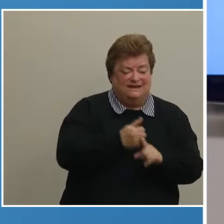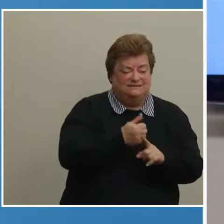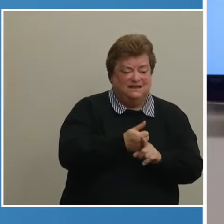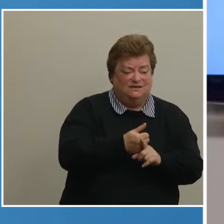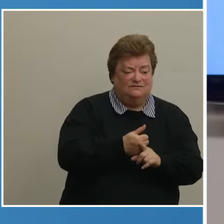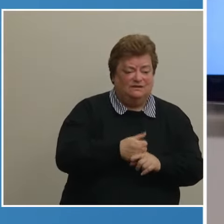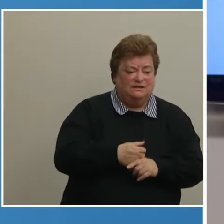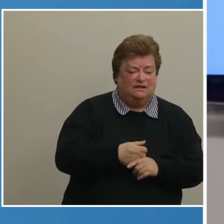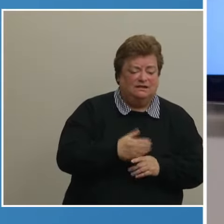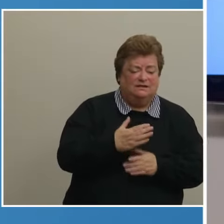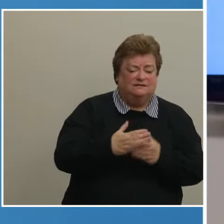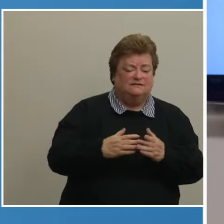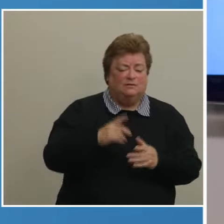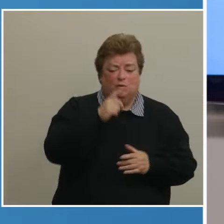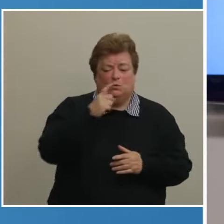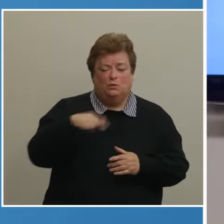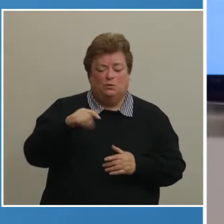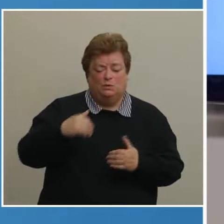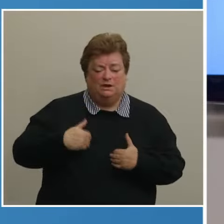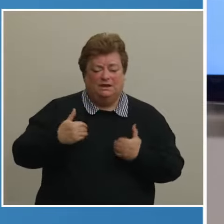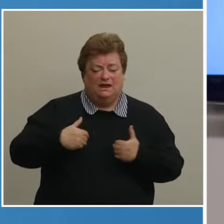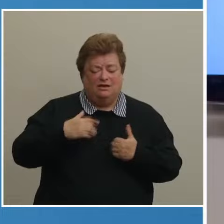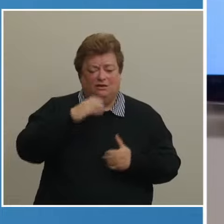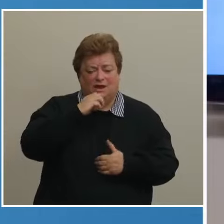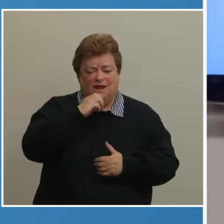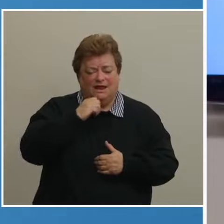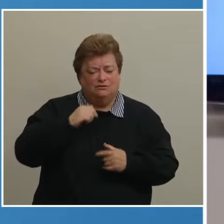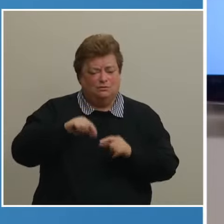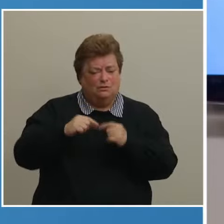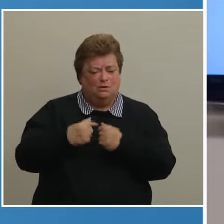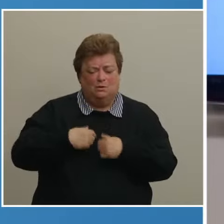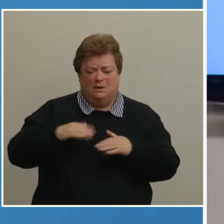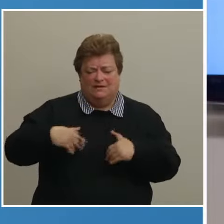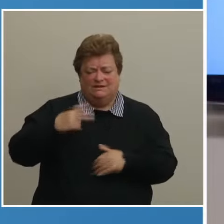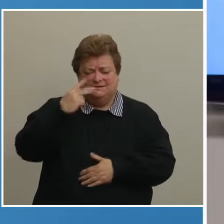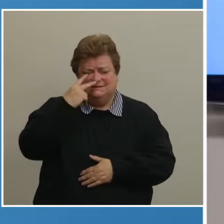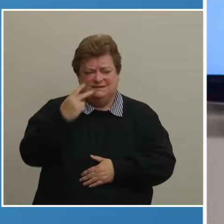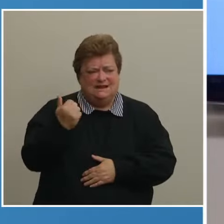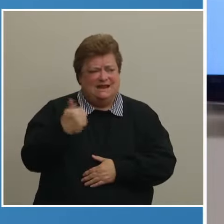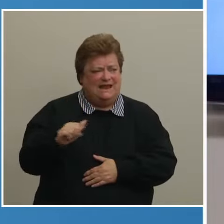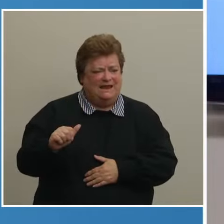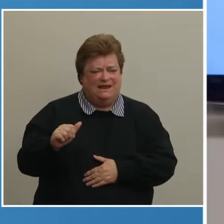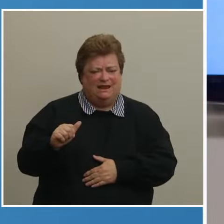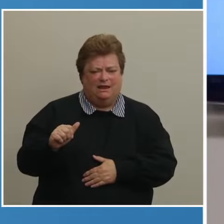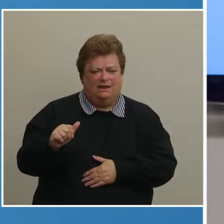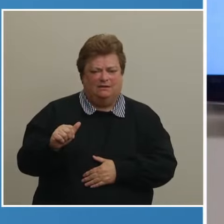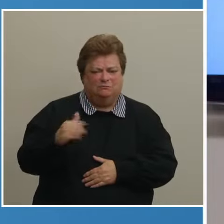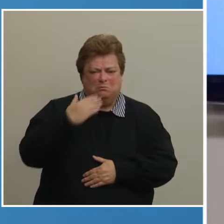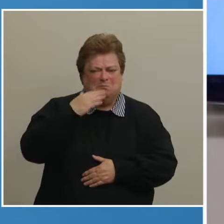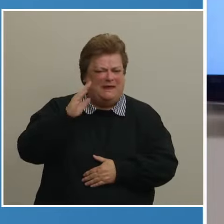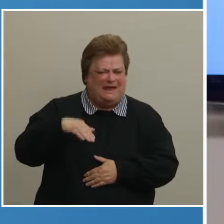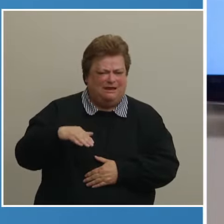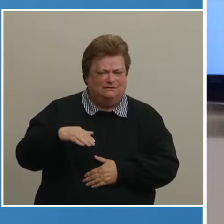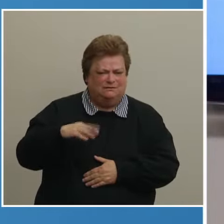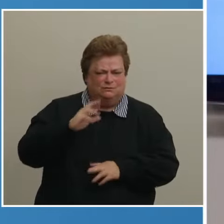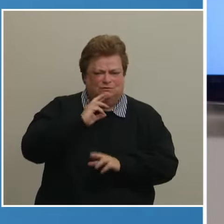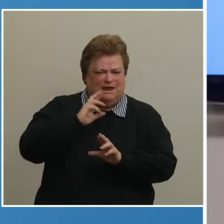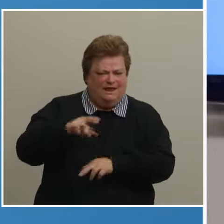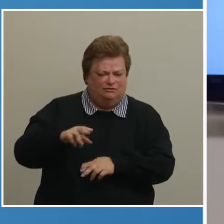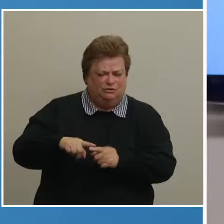itself in some of the younger age group, we really haven't seen any adverse reactions at the